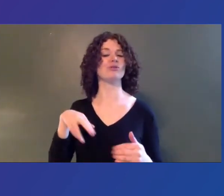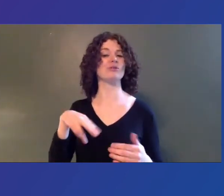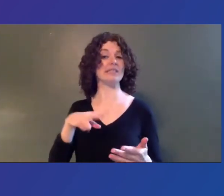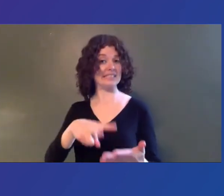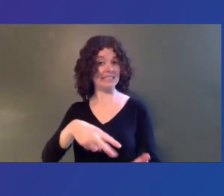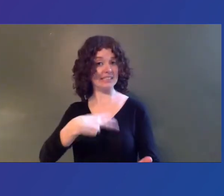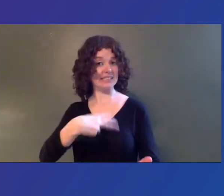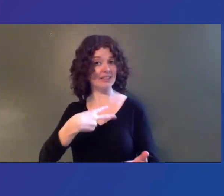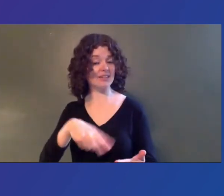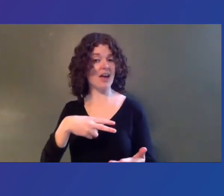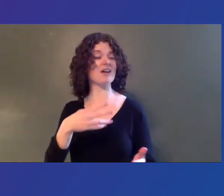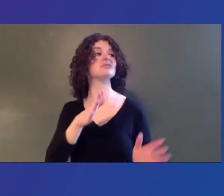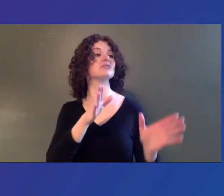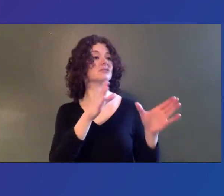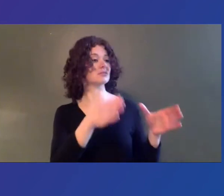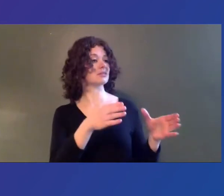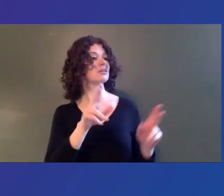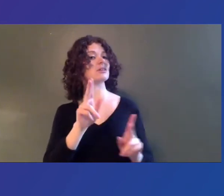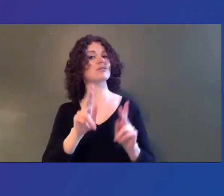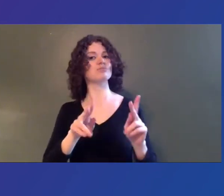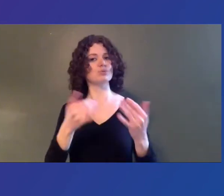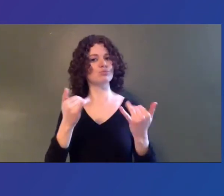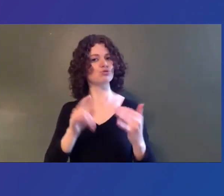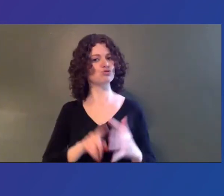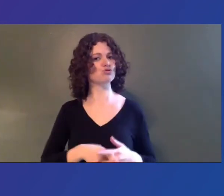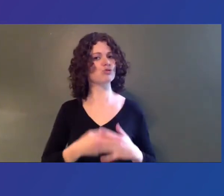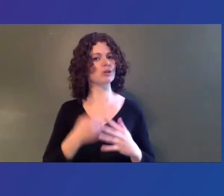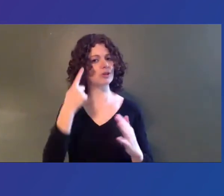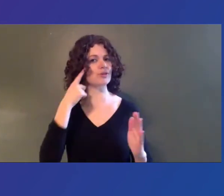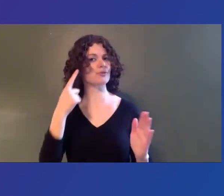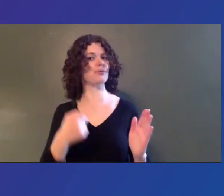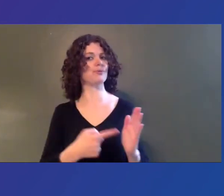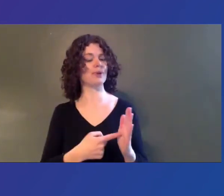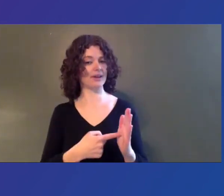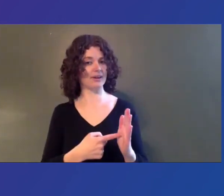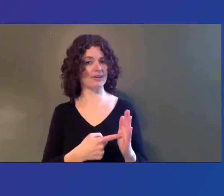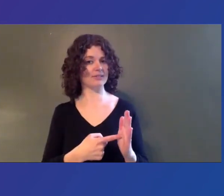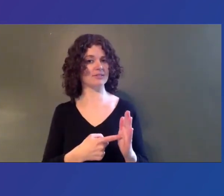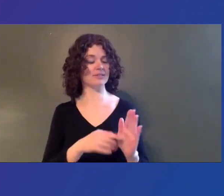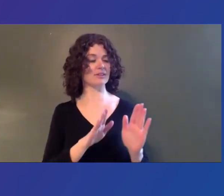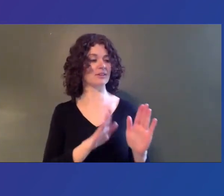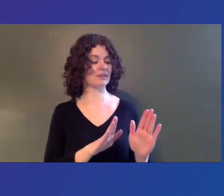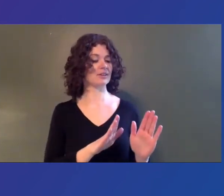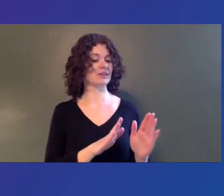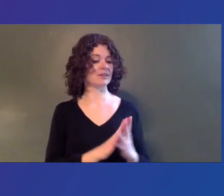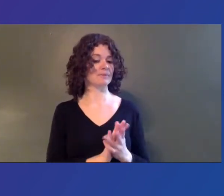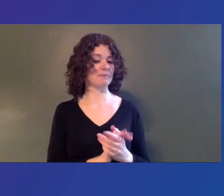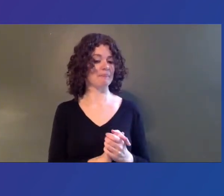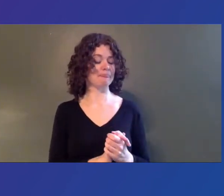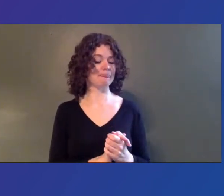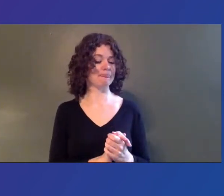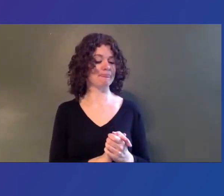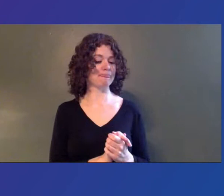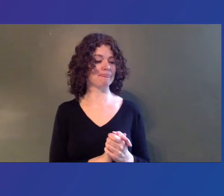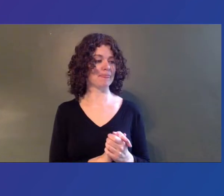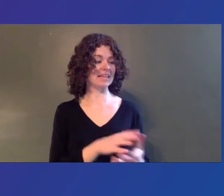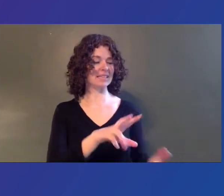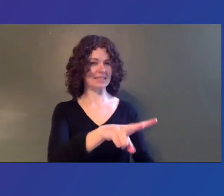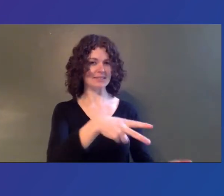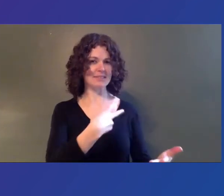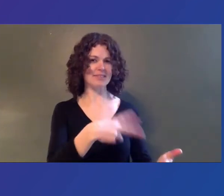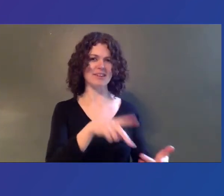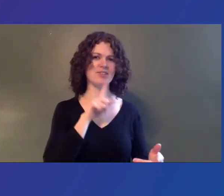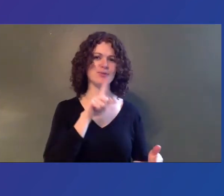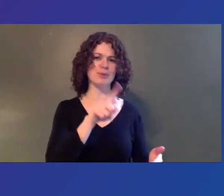pivoting or angling, I should say, the dance, really as a study in humanities.